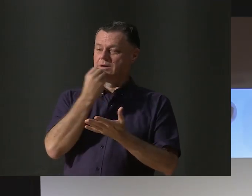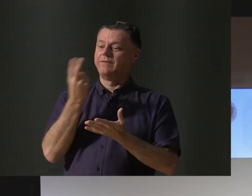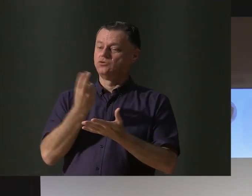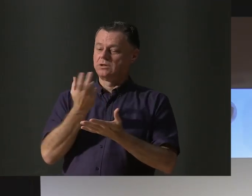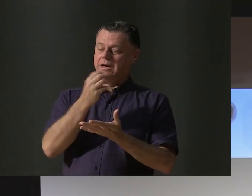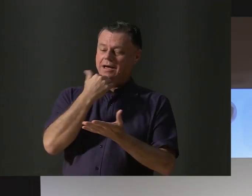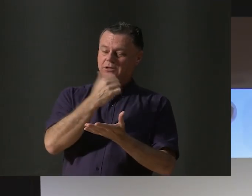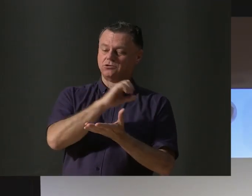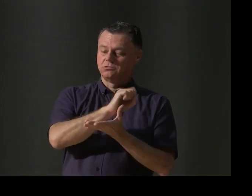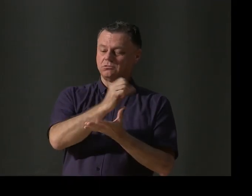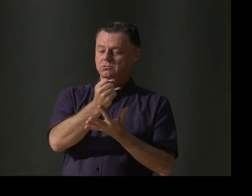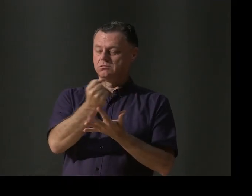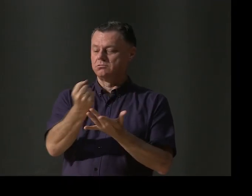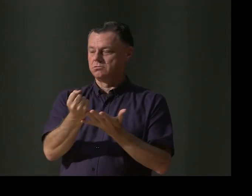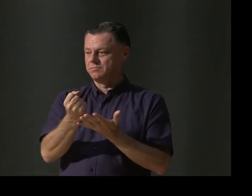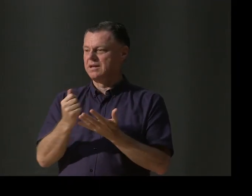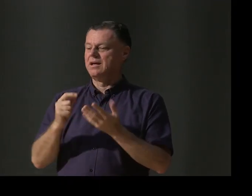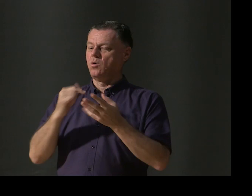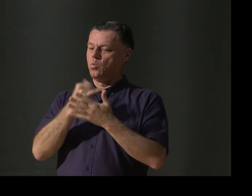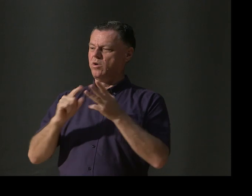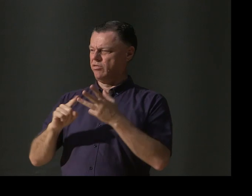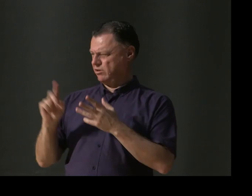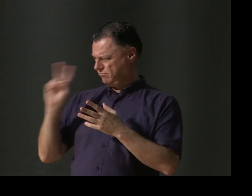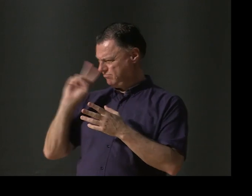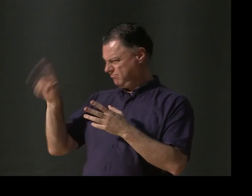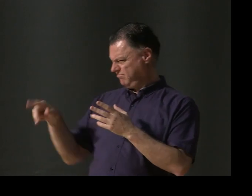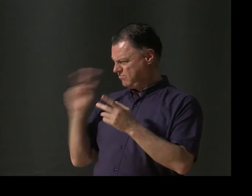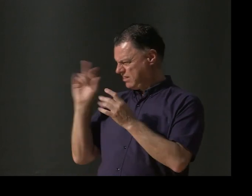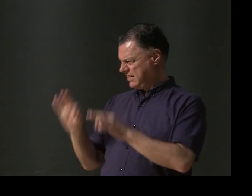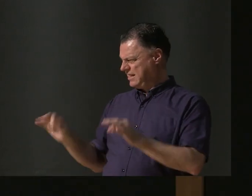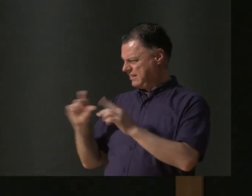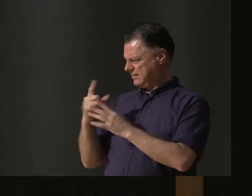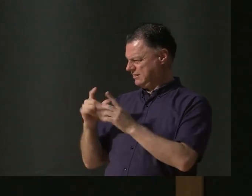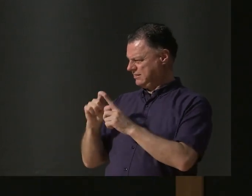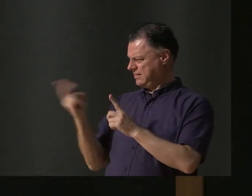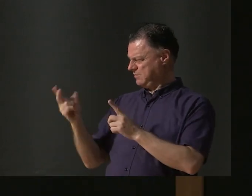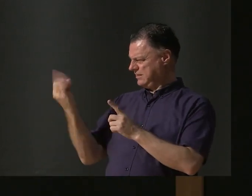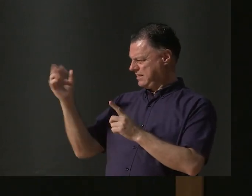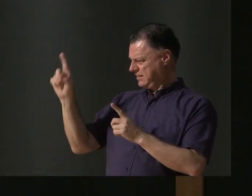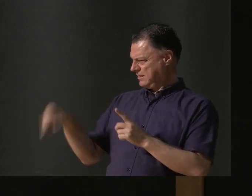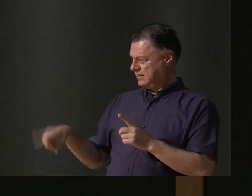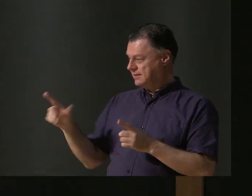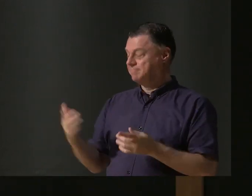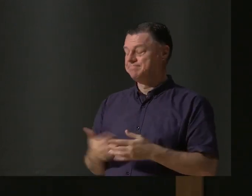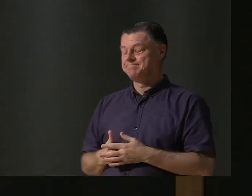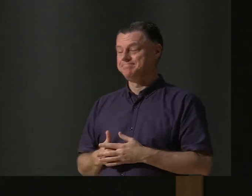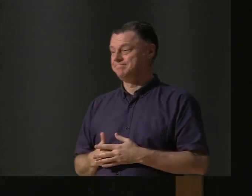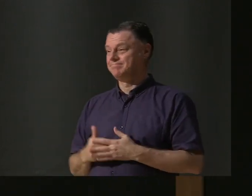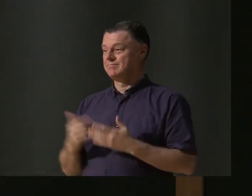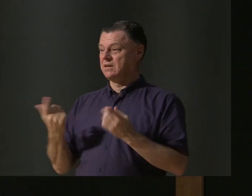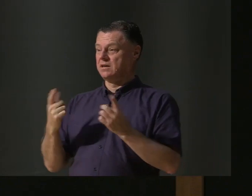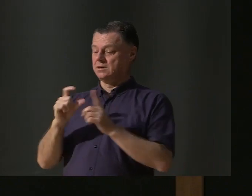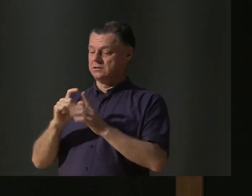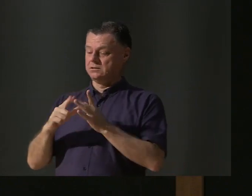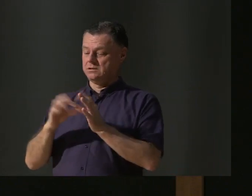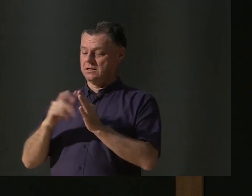Number 3, you don't look like you have diabetes. As I've already shown you, diabetes doesn't have